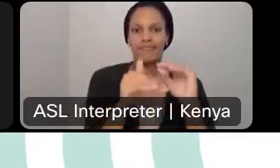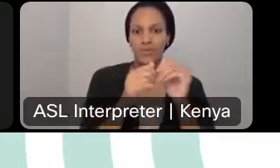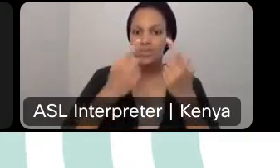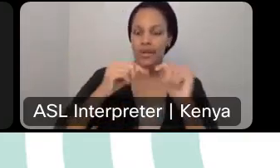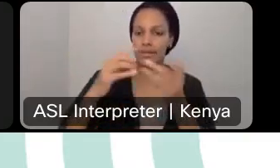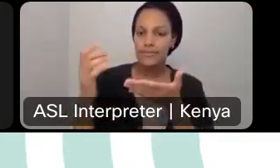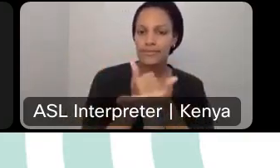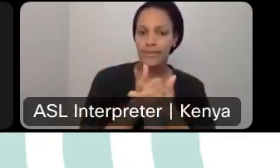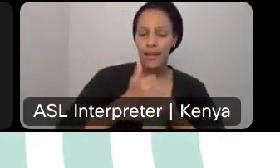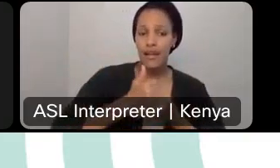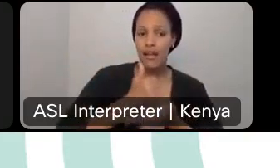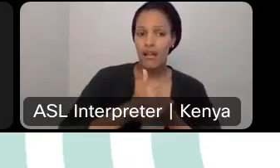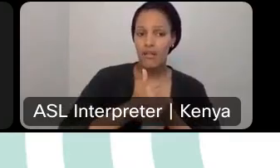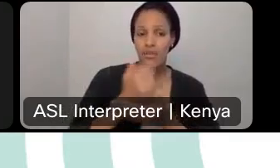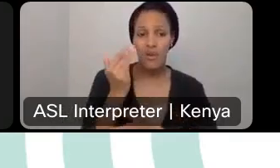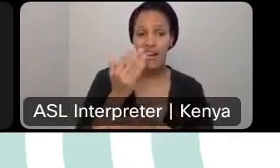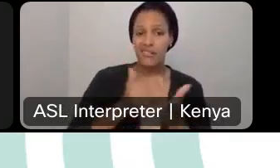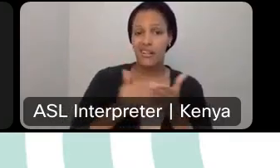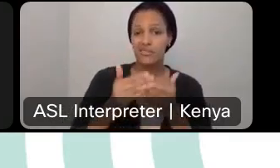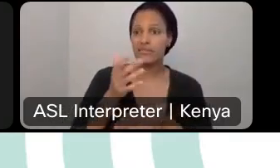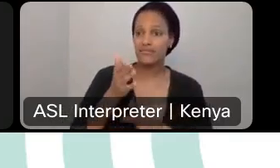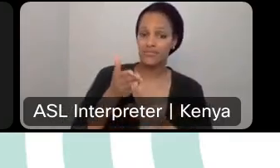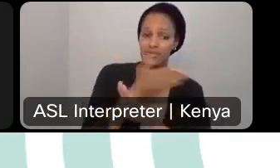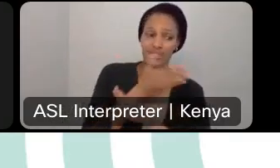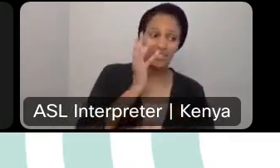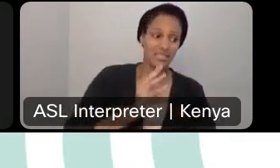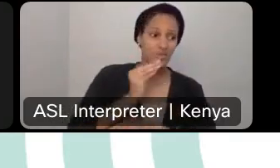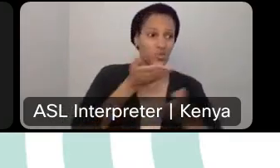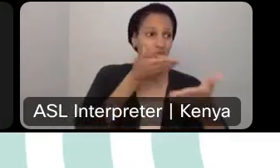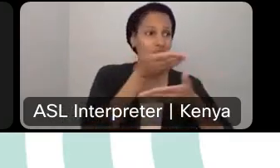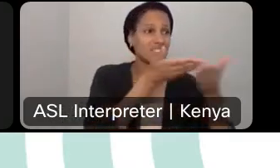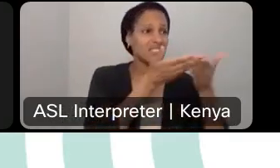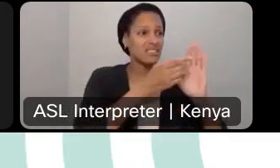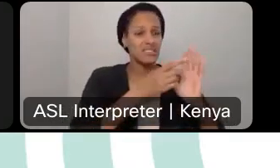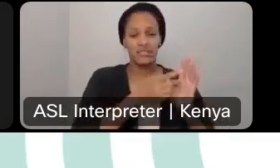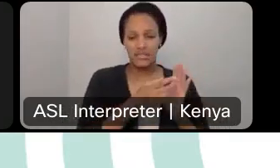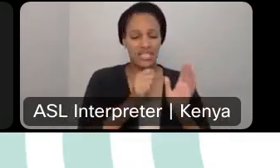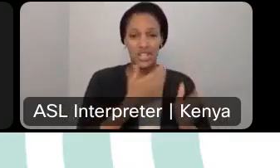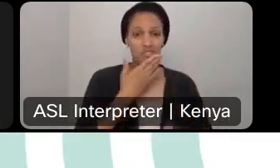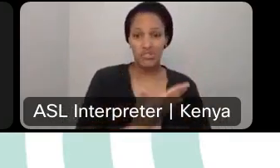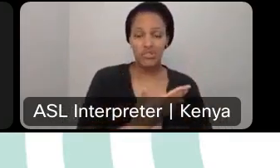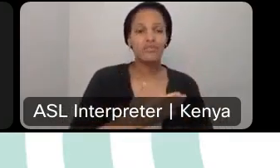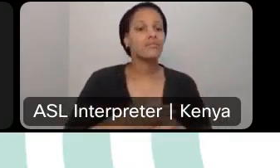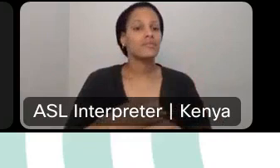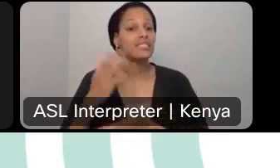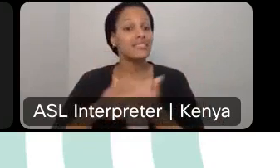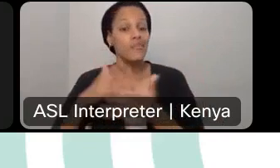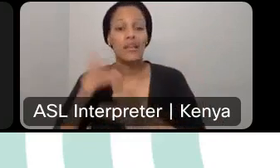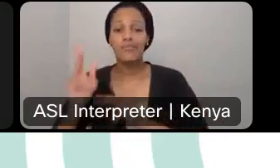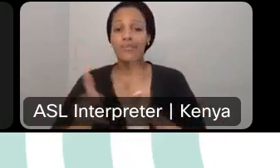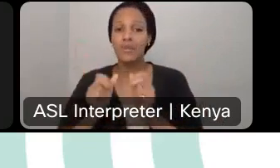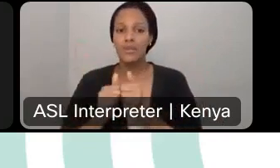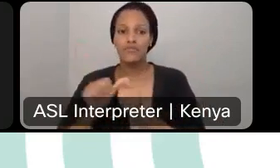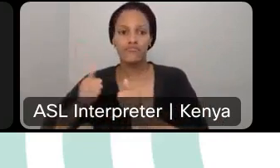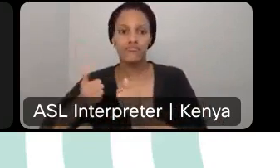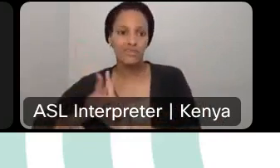negative experiences with services. People with alternative perceptions are more likely to